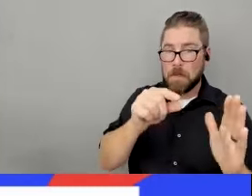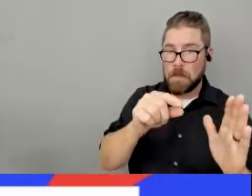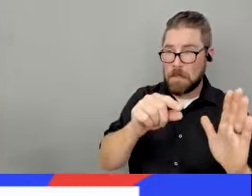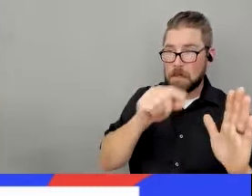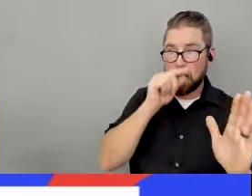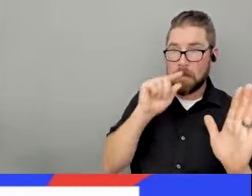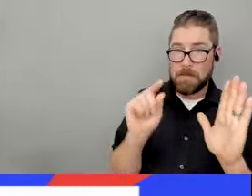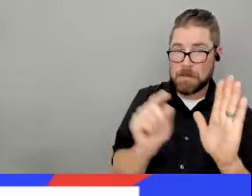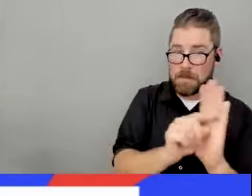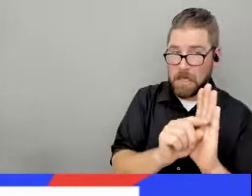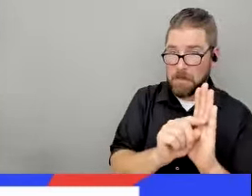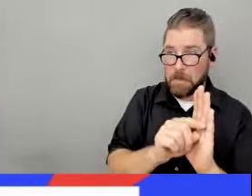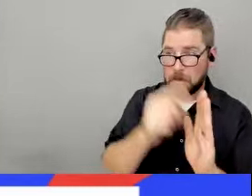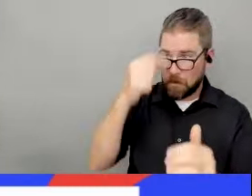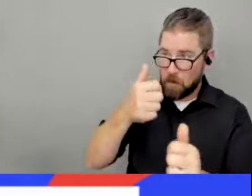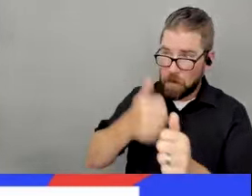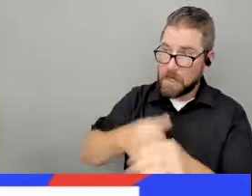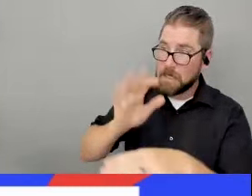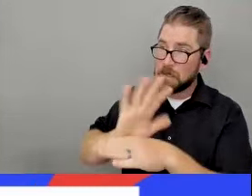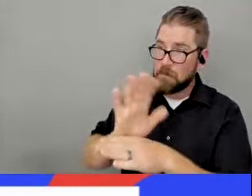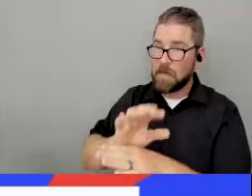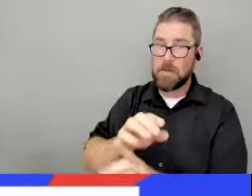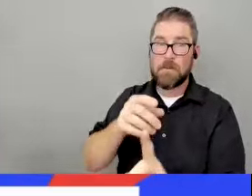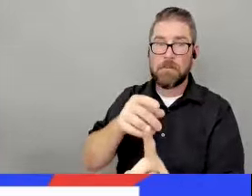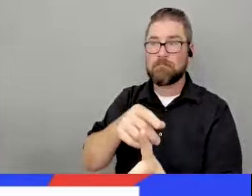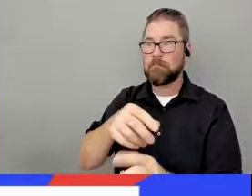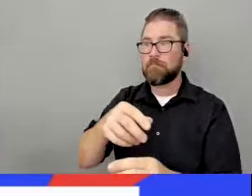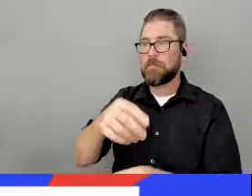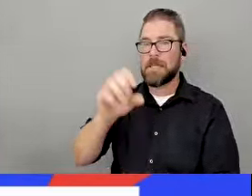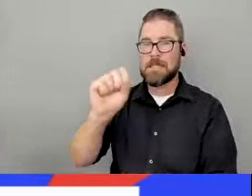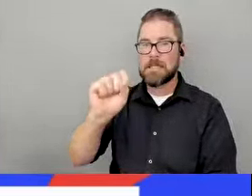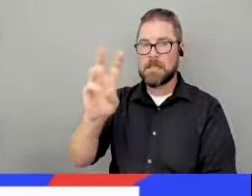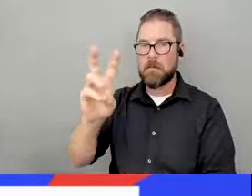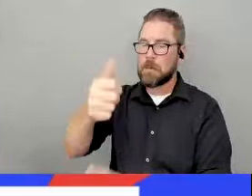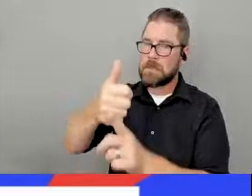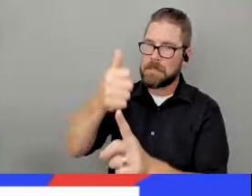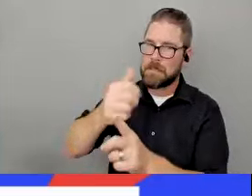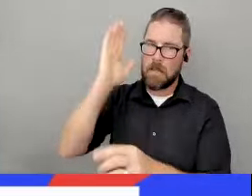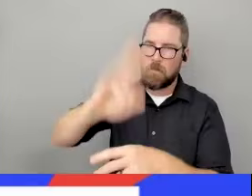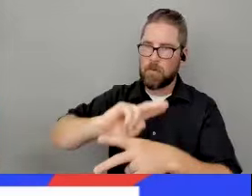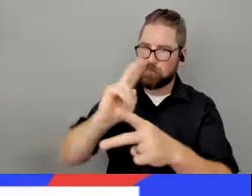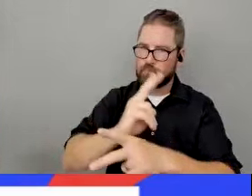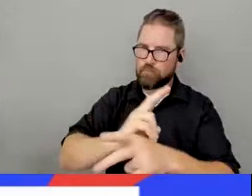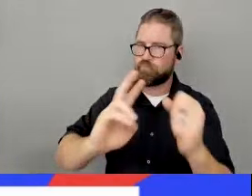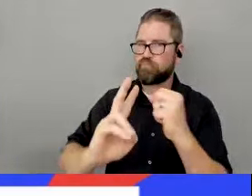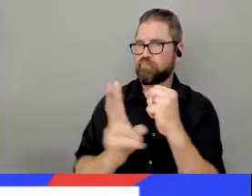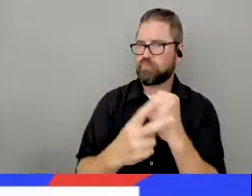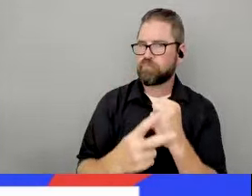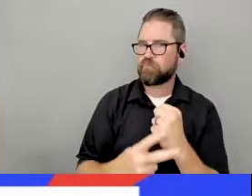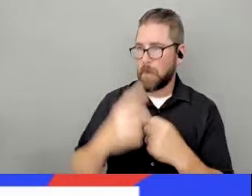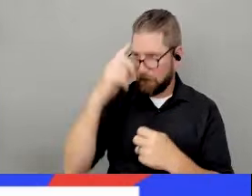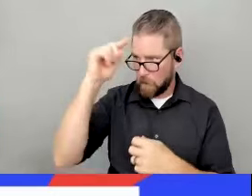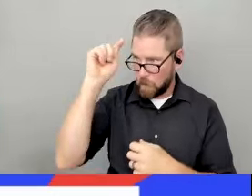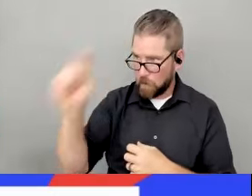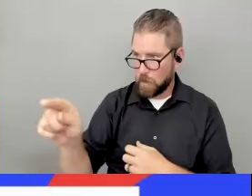Okay, automatically, keeping track of it for you. good. All right, thank you. Very welcome. I think that's one of the